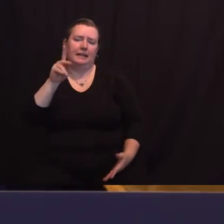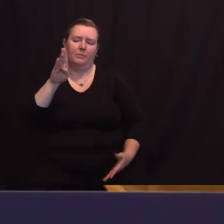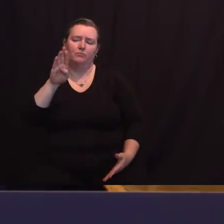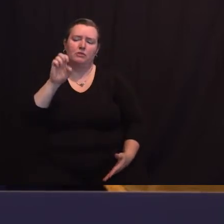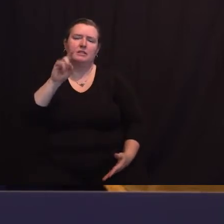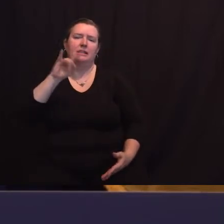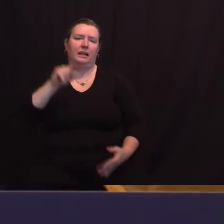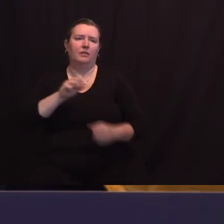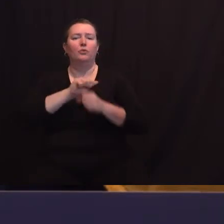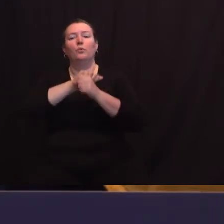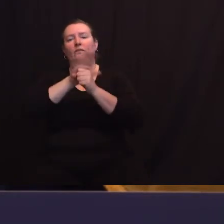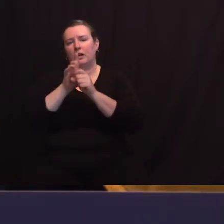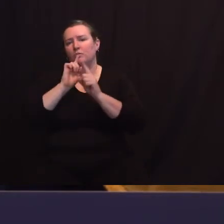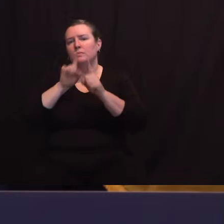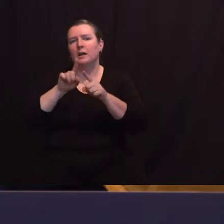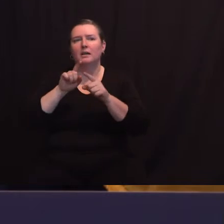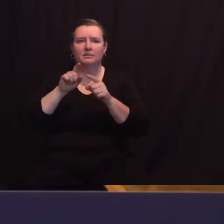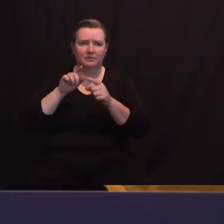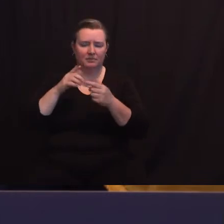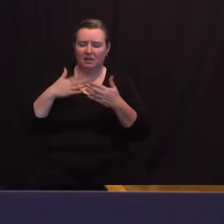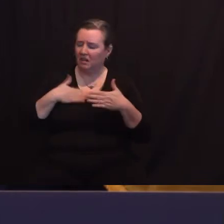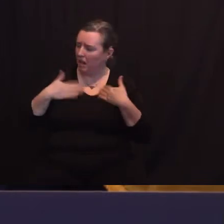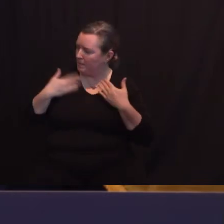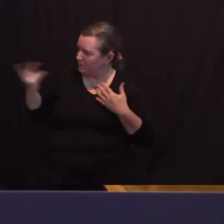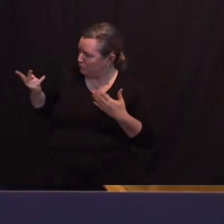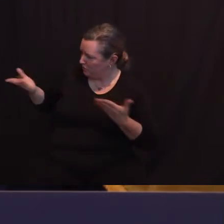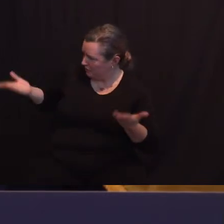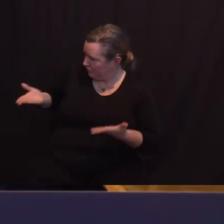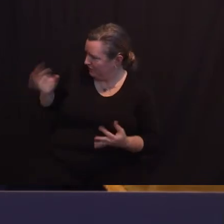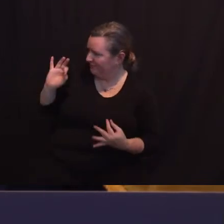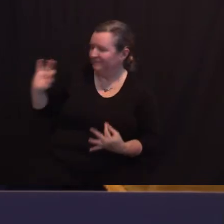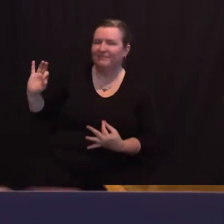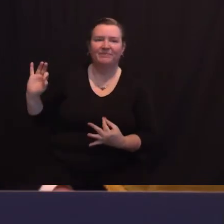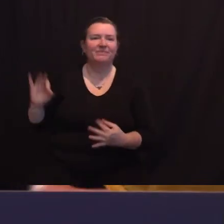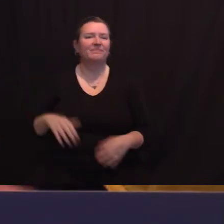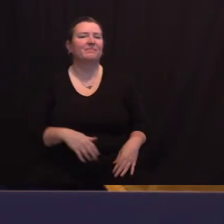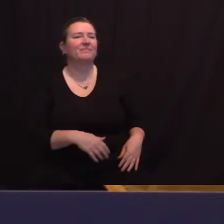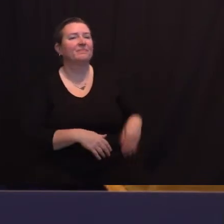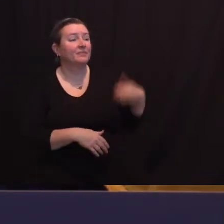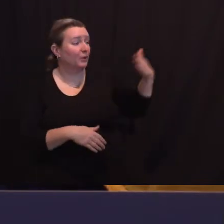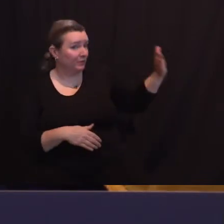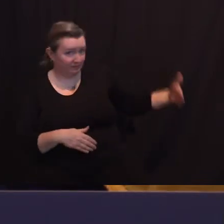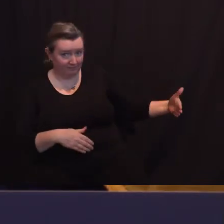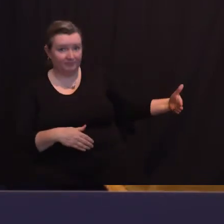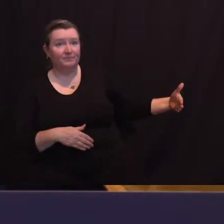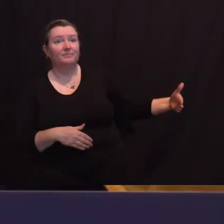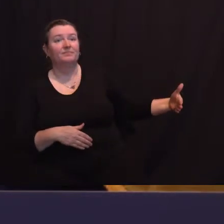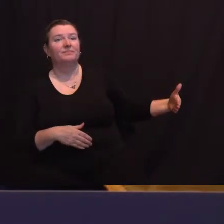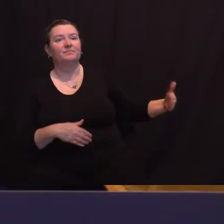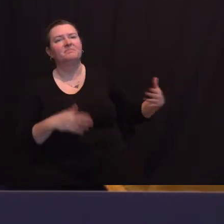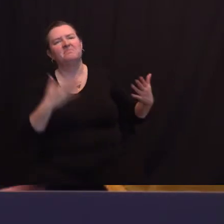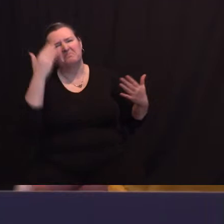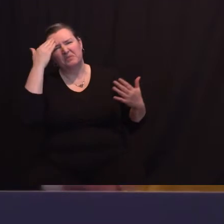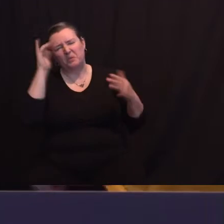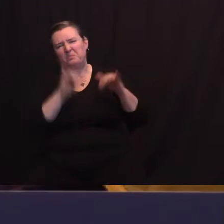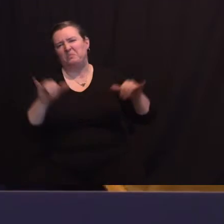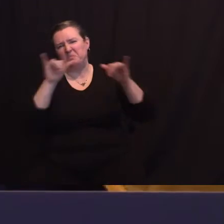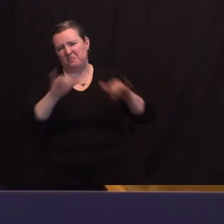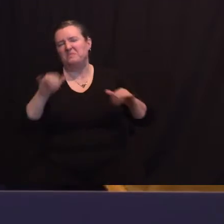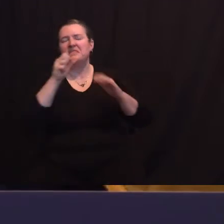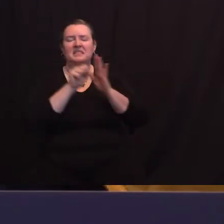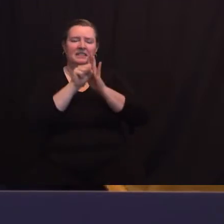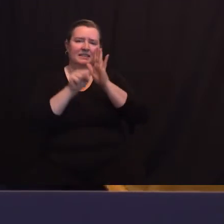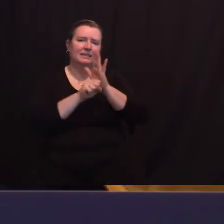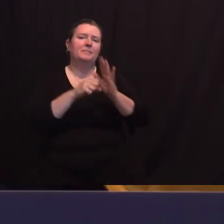Eddie Bresnitz. Great to have you both. Eddie, nice to have you back. To the guy to my left needs no introduction, the Superintendent of the State Police, Colonel